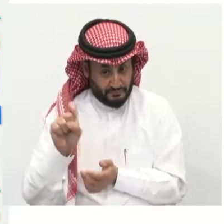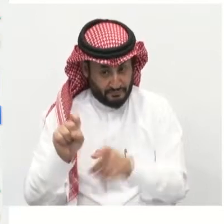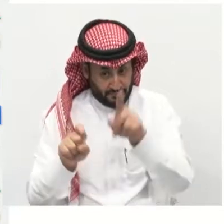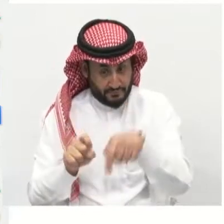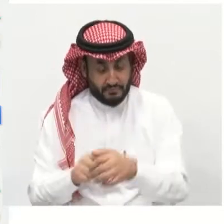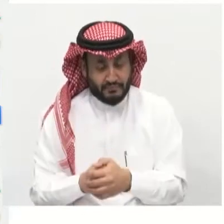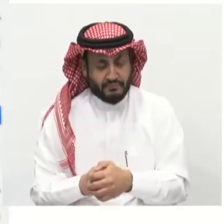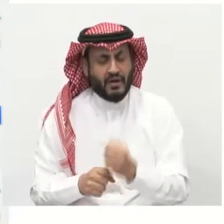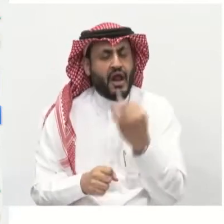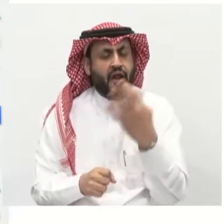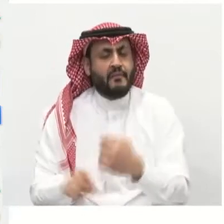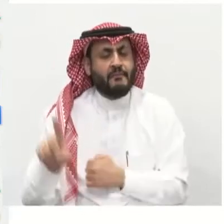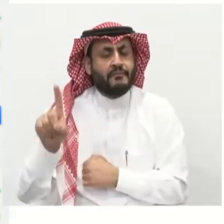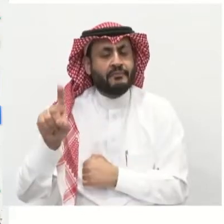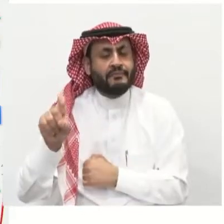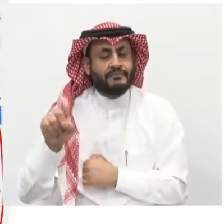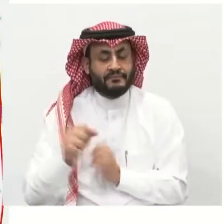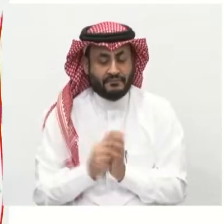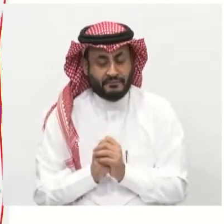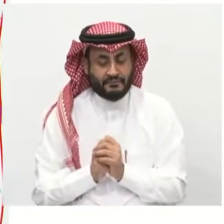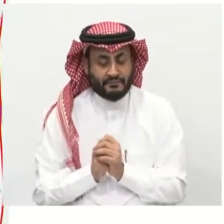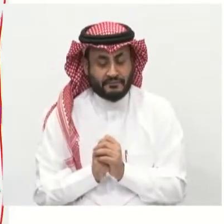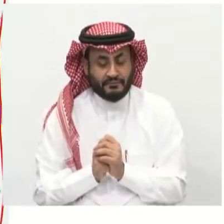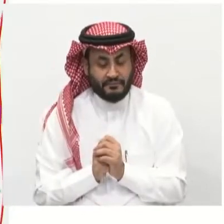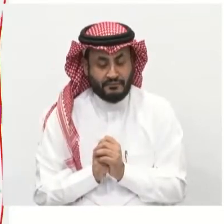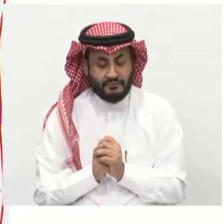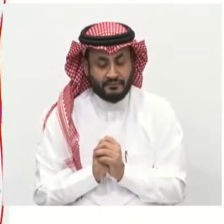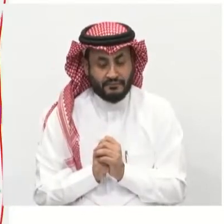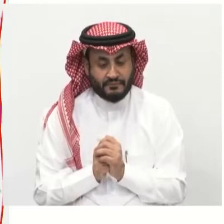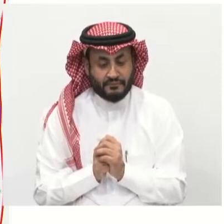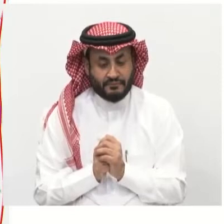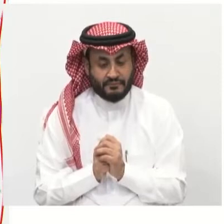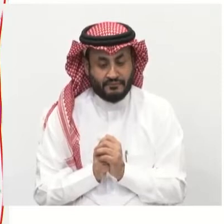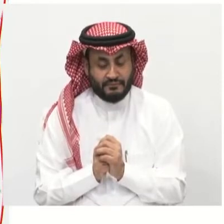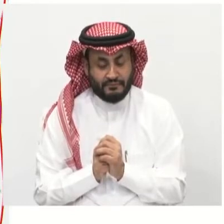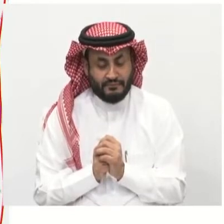have a total of how many shapes? We have a total of